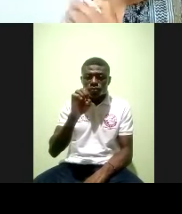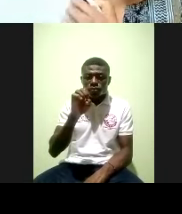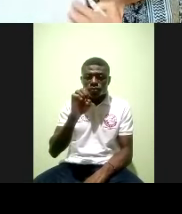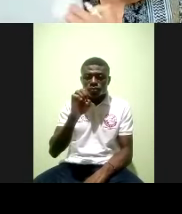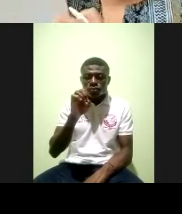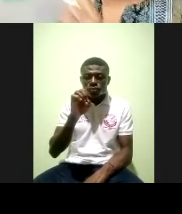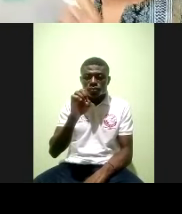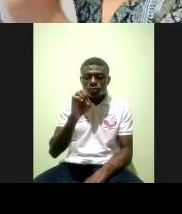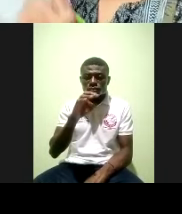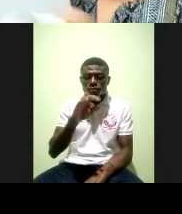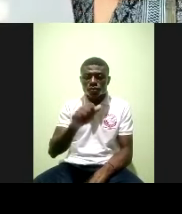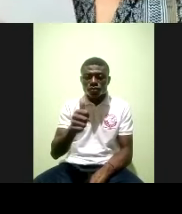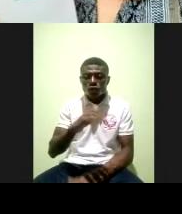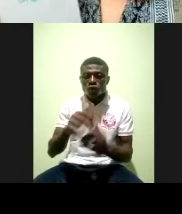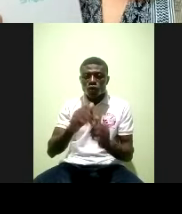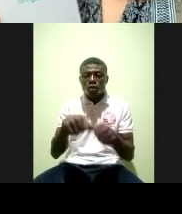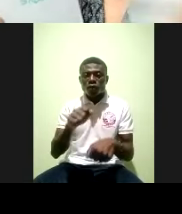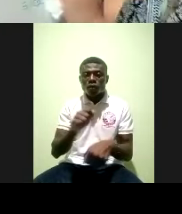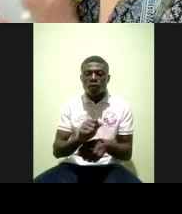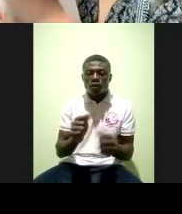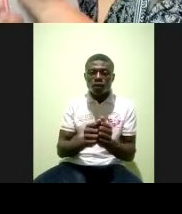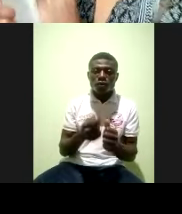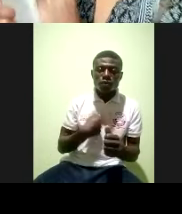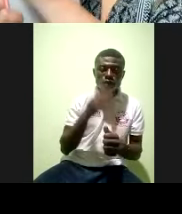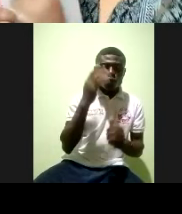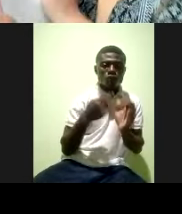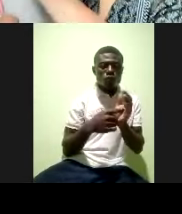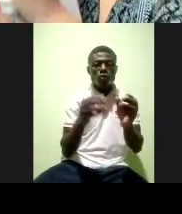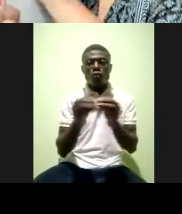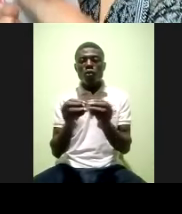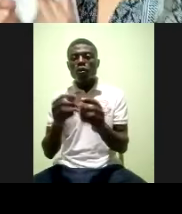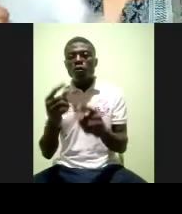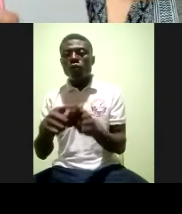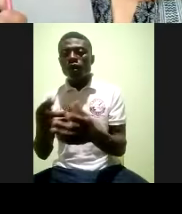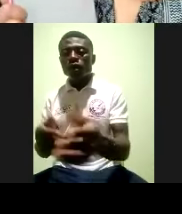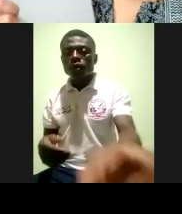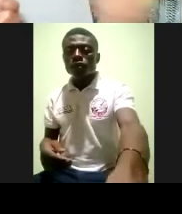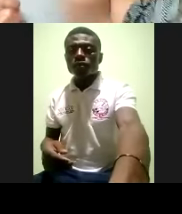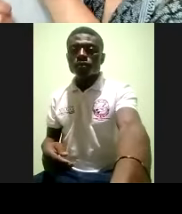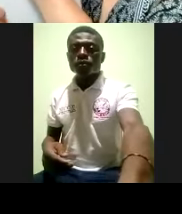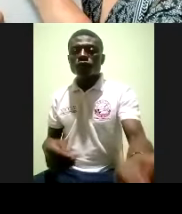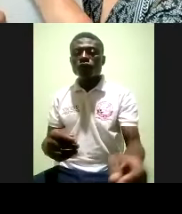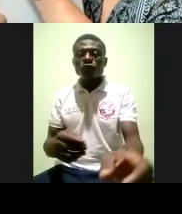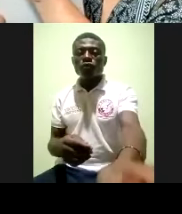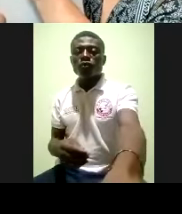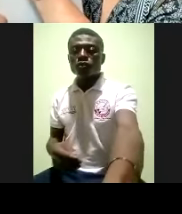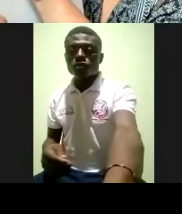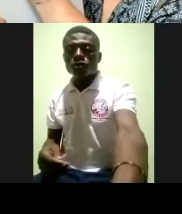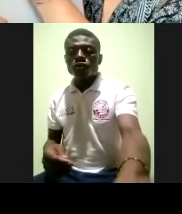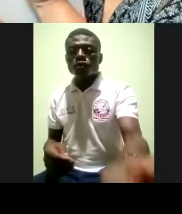And some more words can be, I am going to show you some more words here for these rules. K-I-T-E,